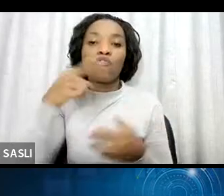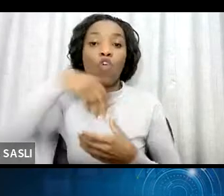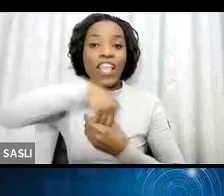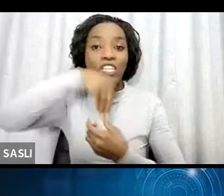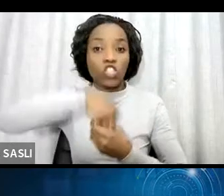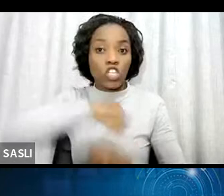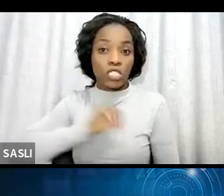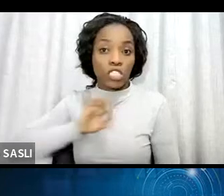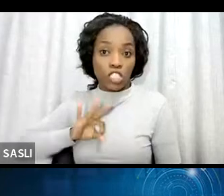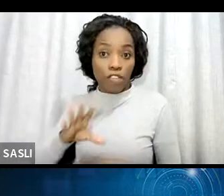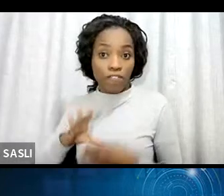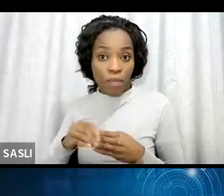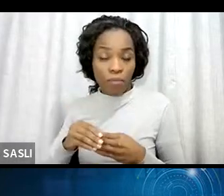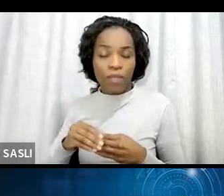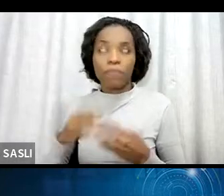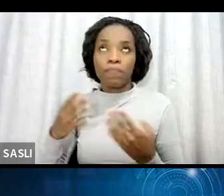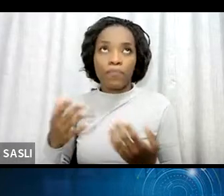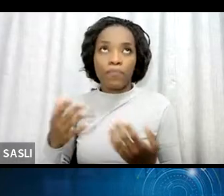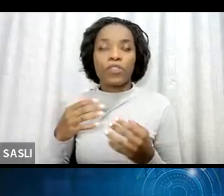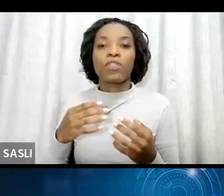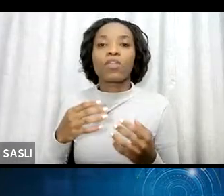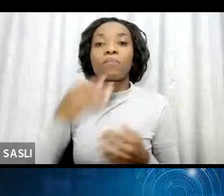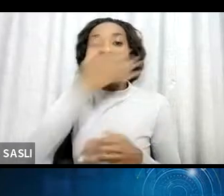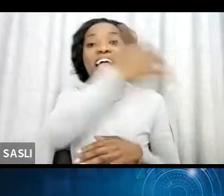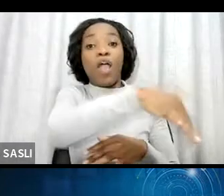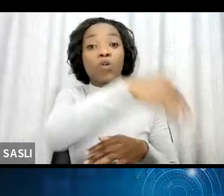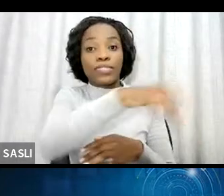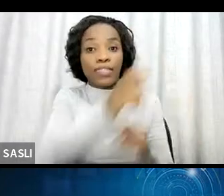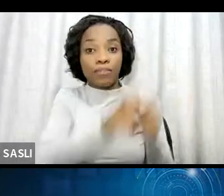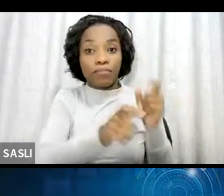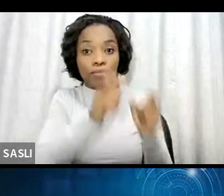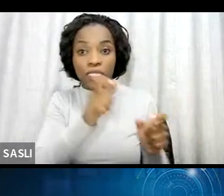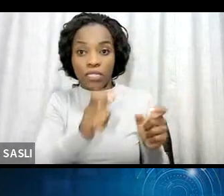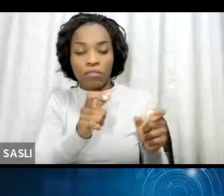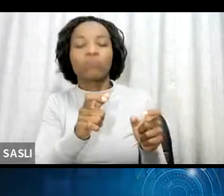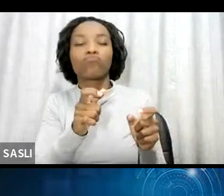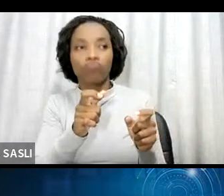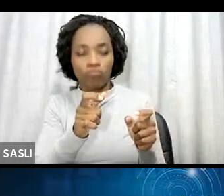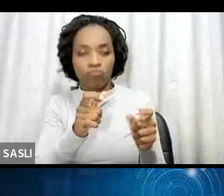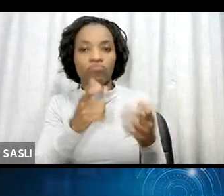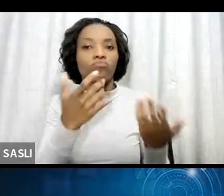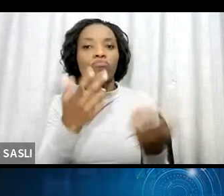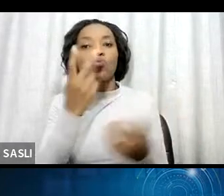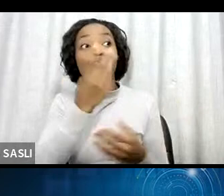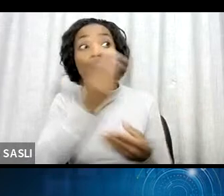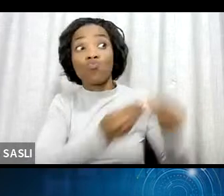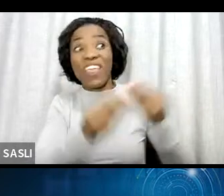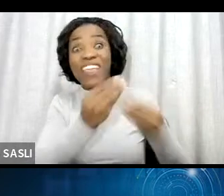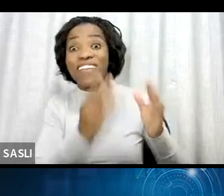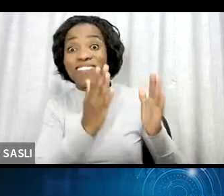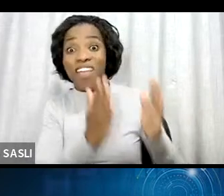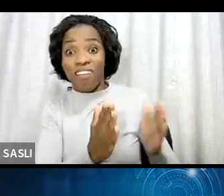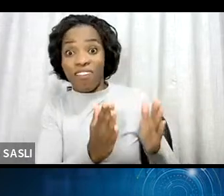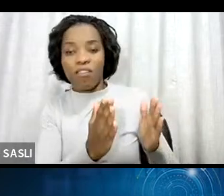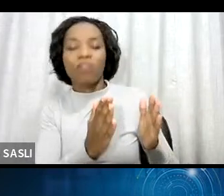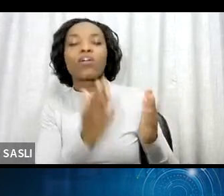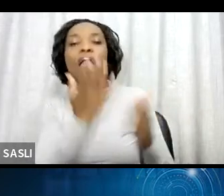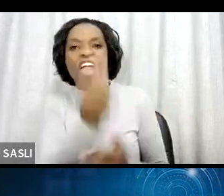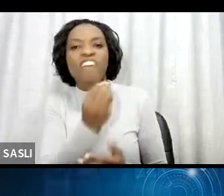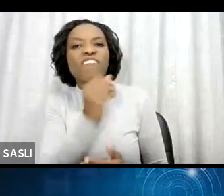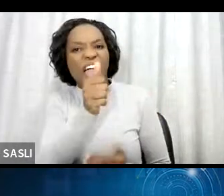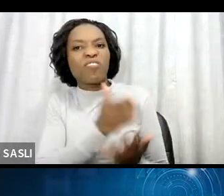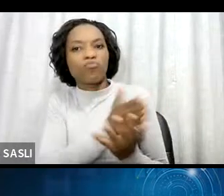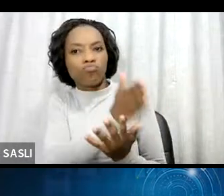members, whereas for external, the public as well as traders, we also have other